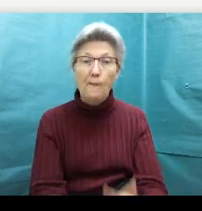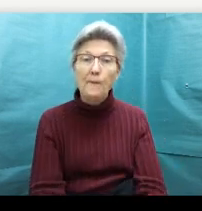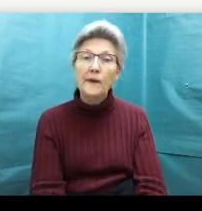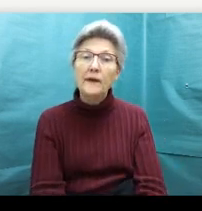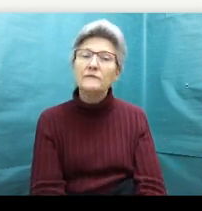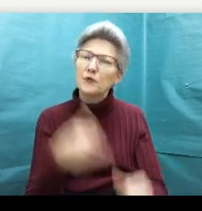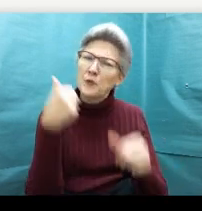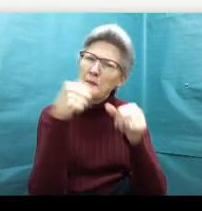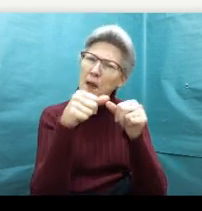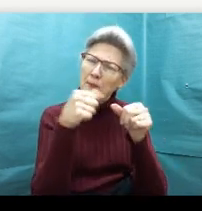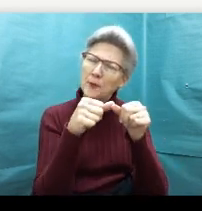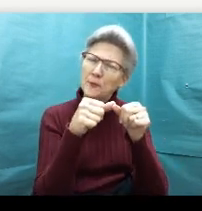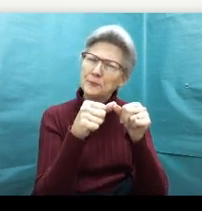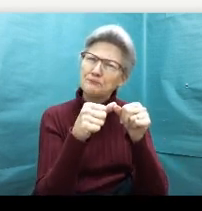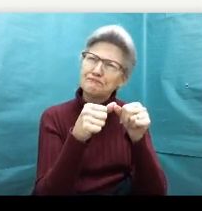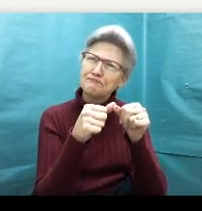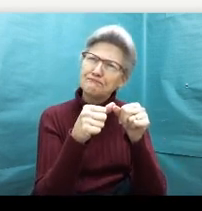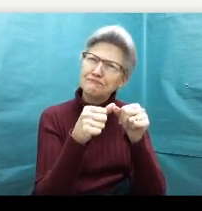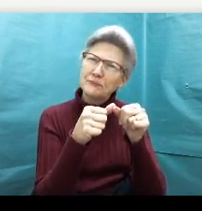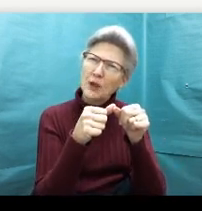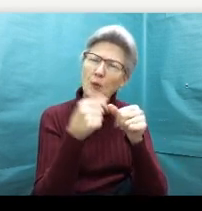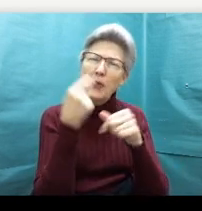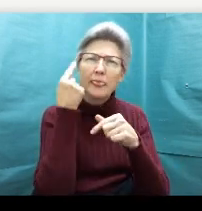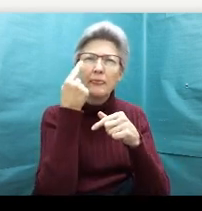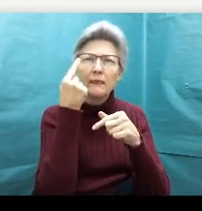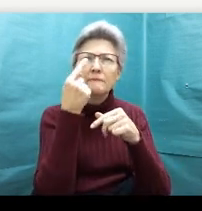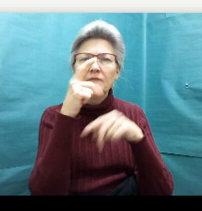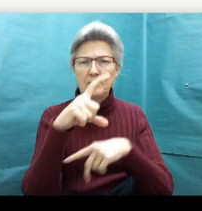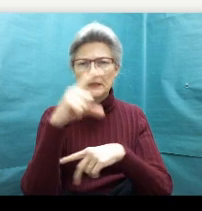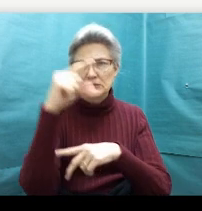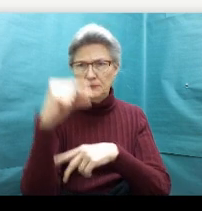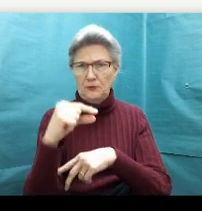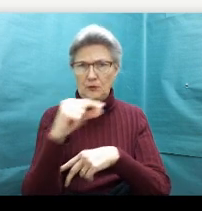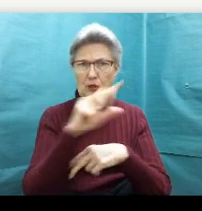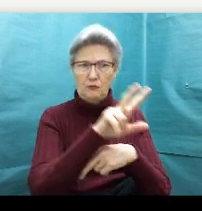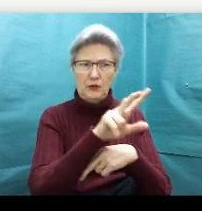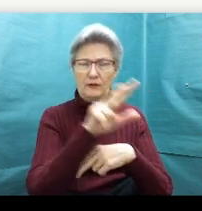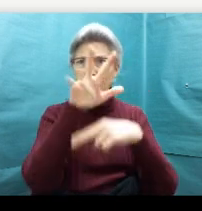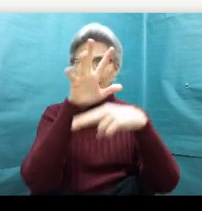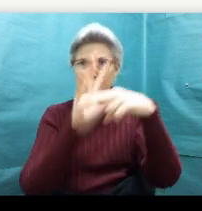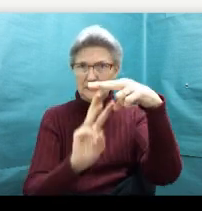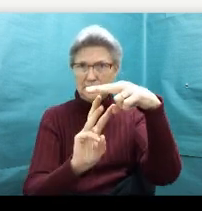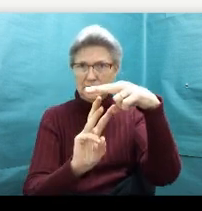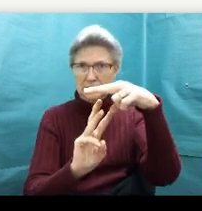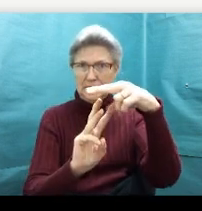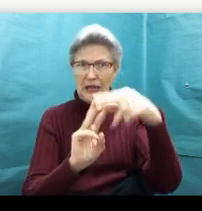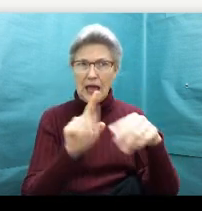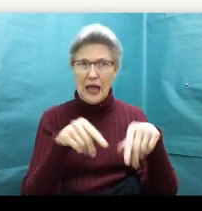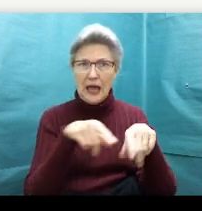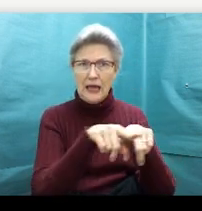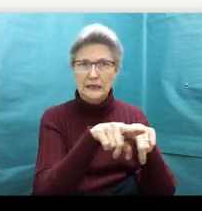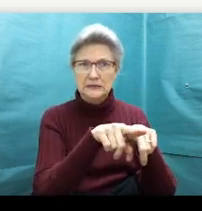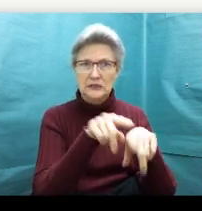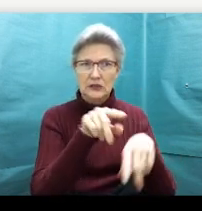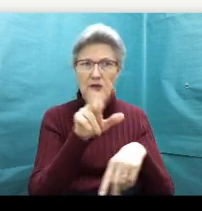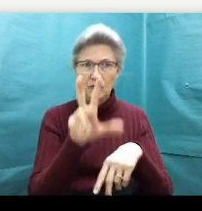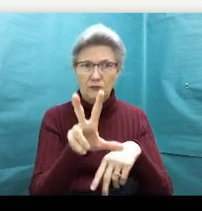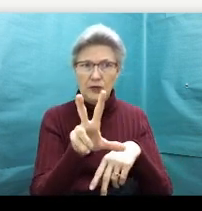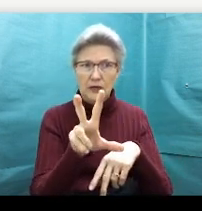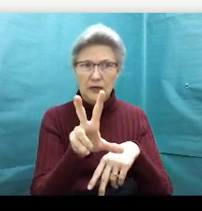if you remember, we thought of our mixed number 3 and 5/6 as